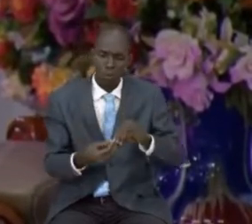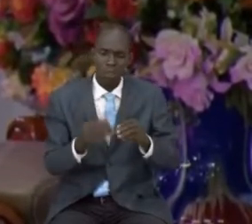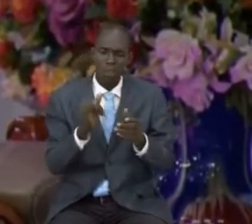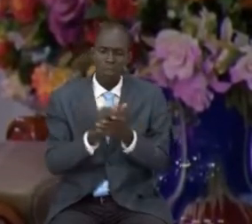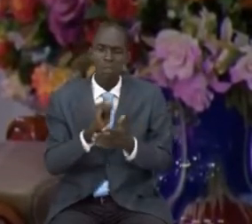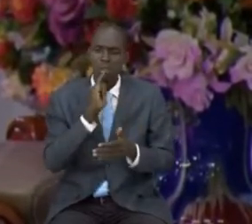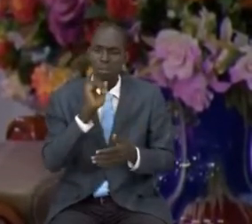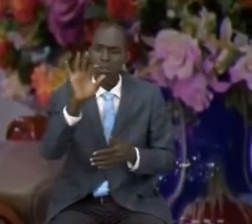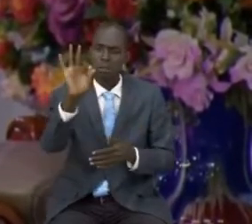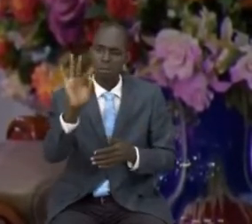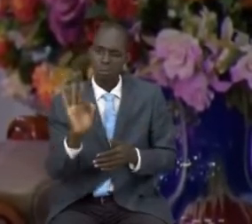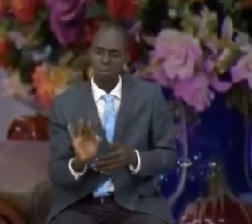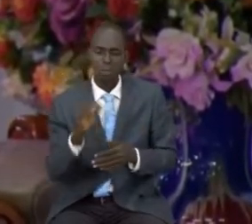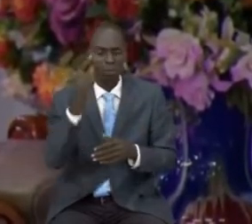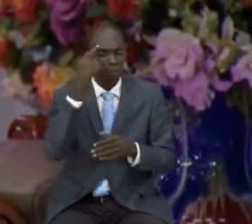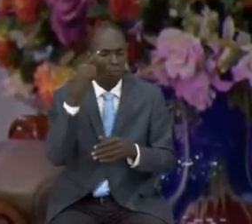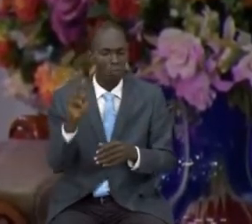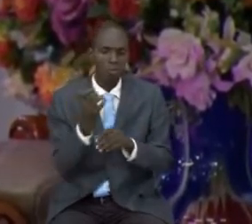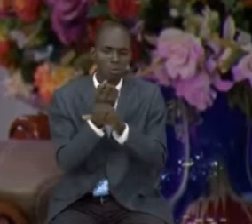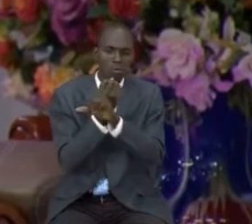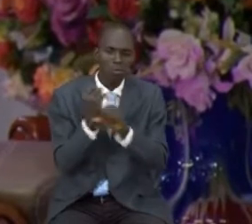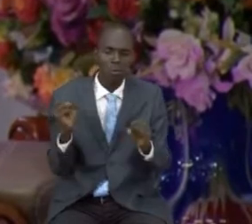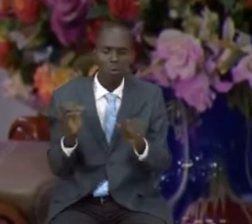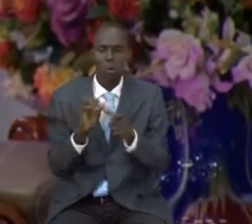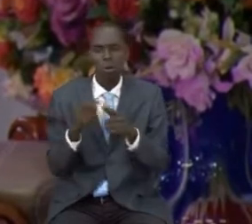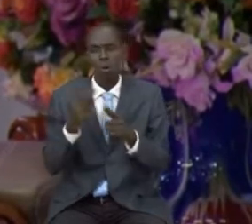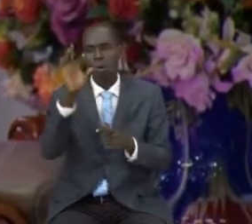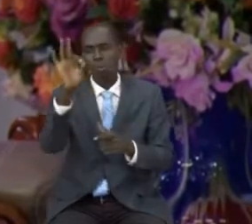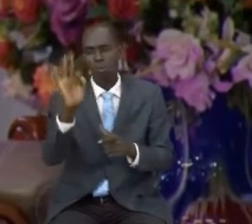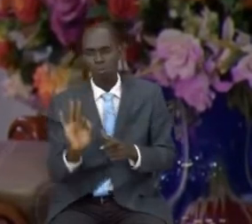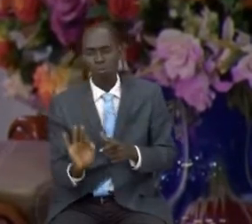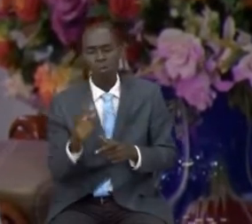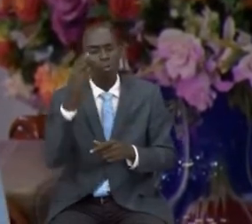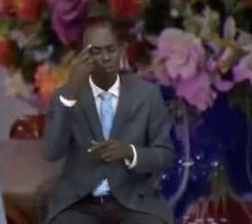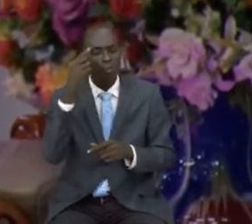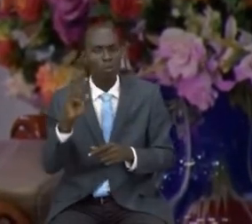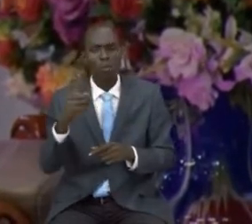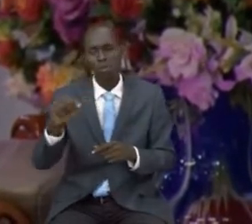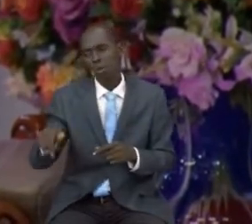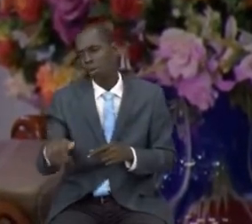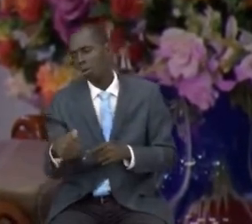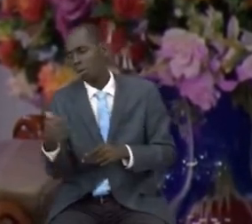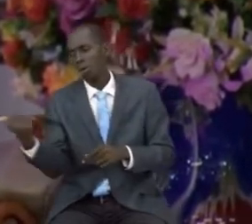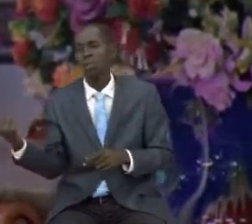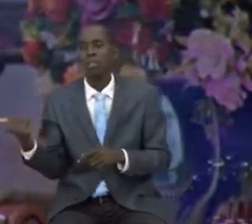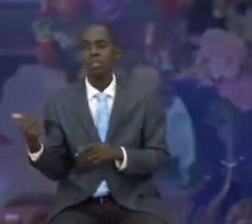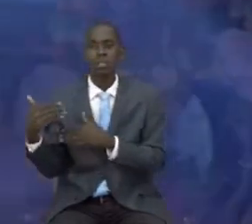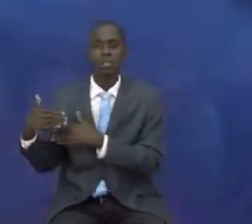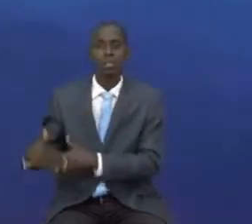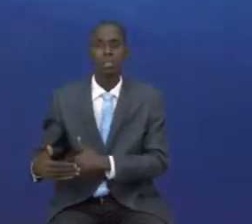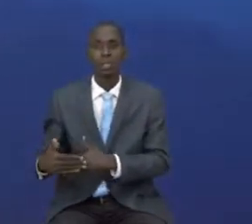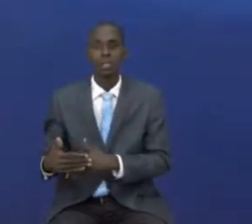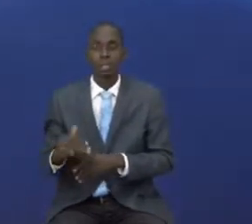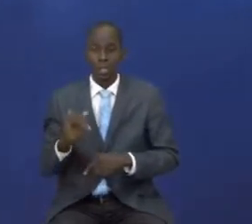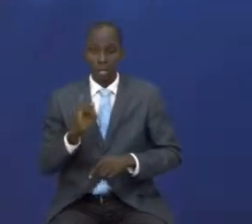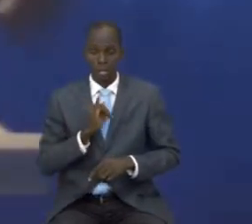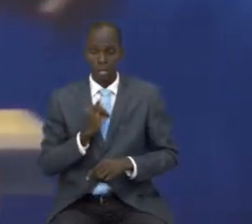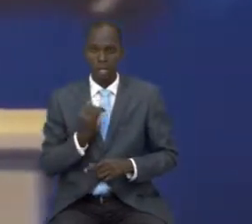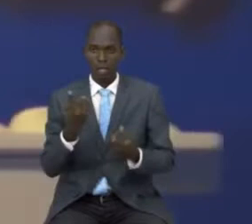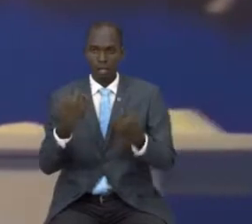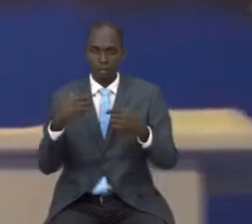appointed for salvation or appointed for the other side. I came to tell